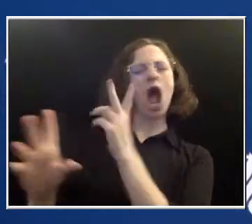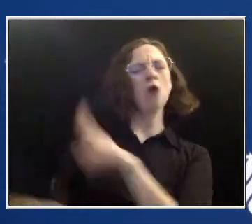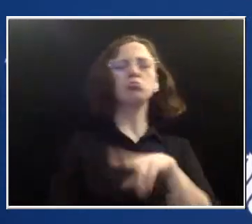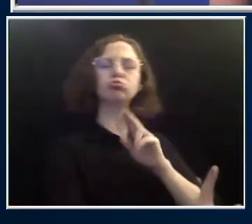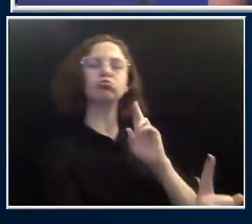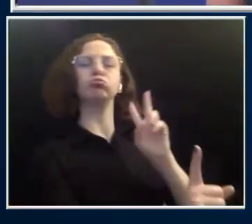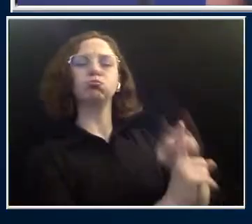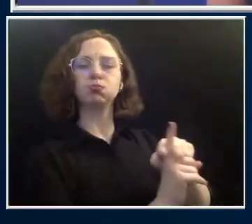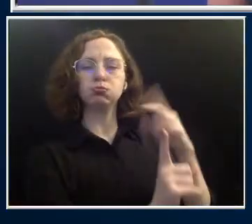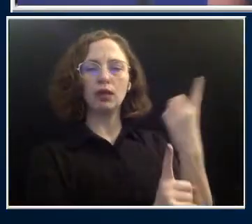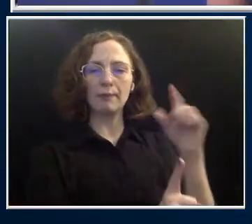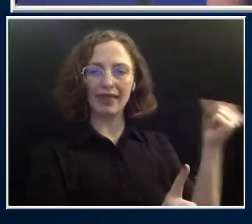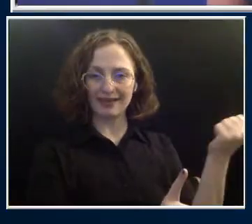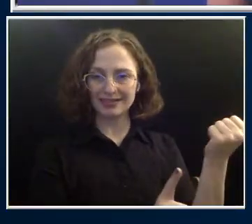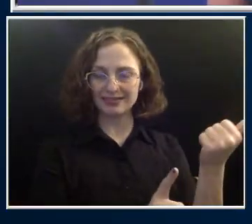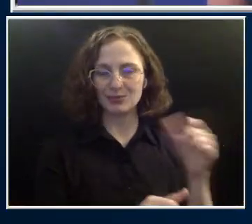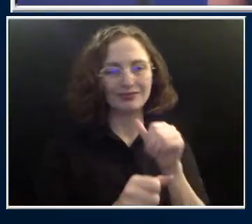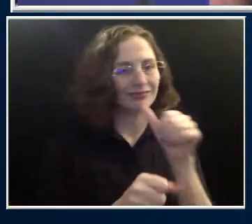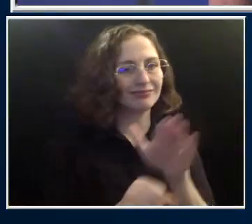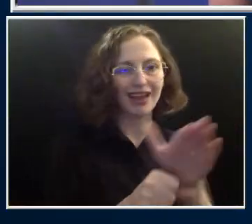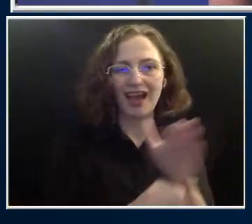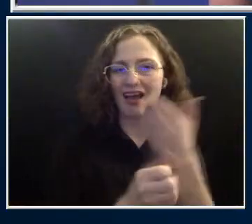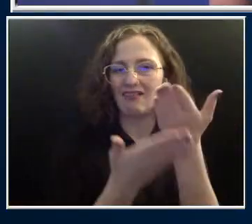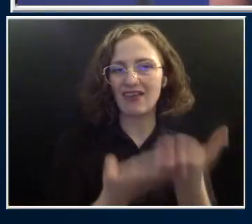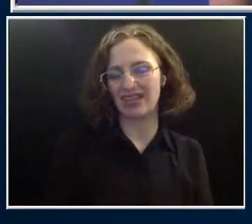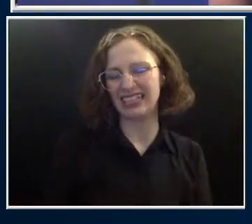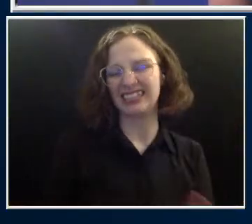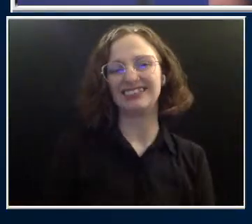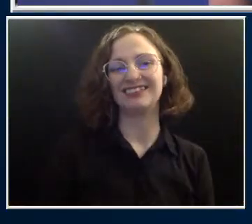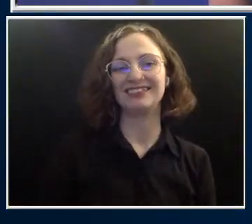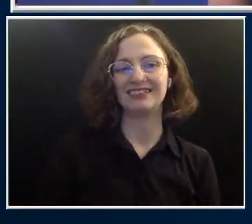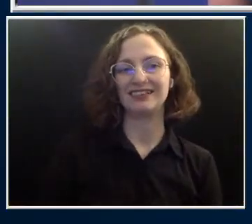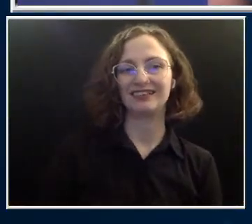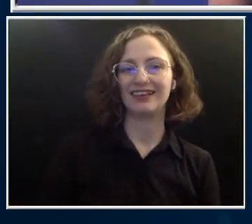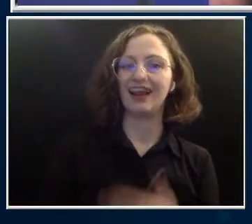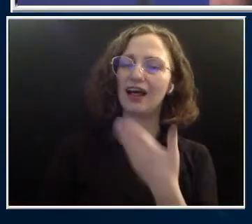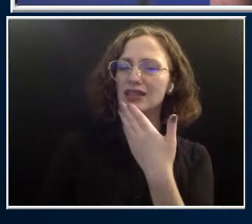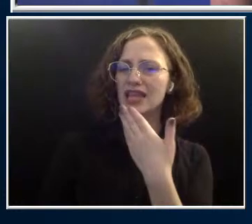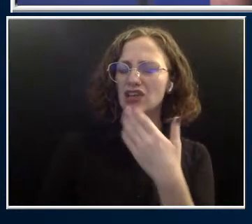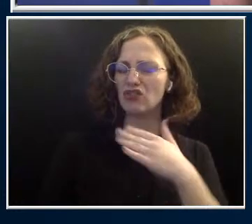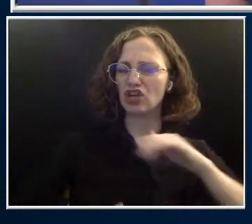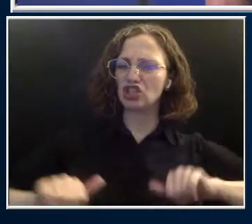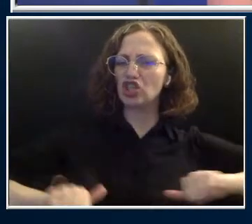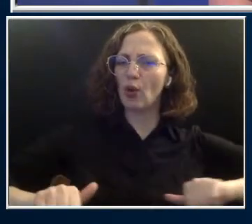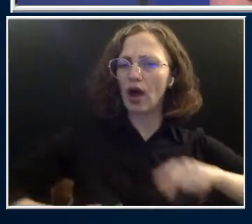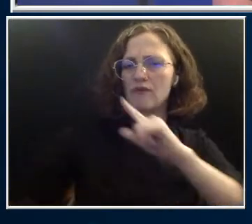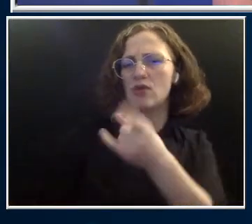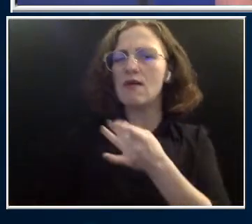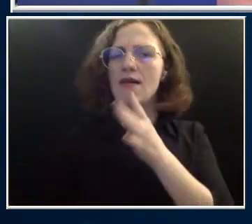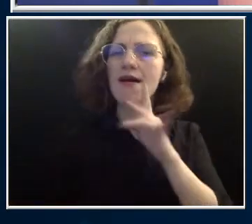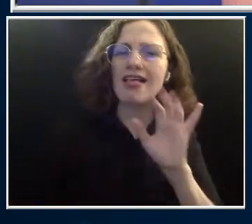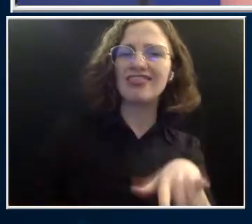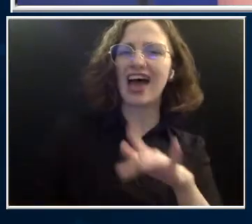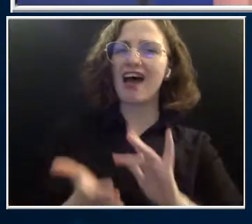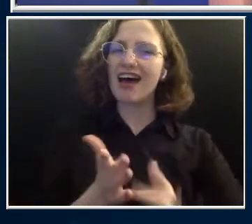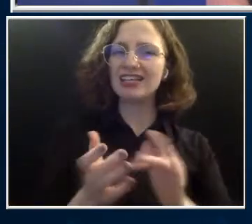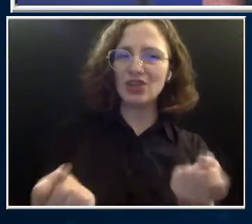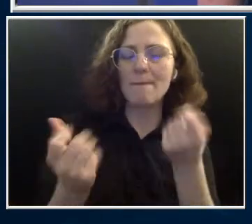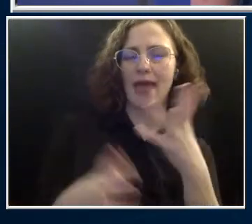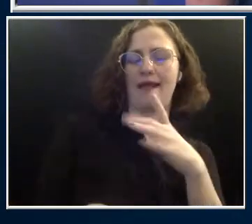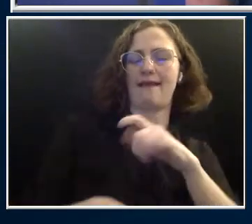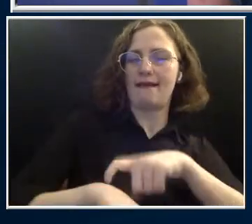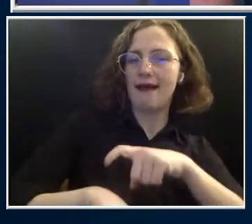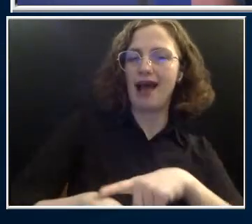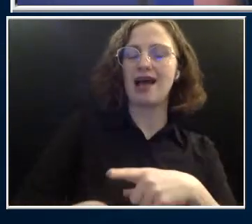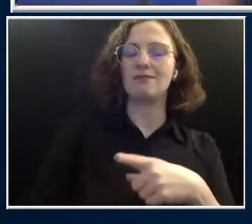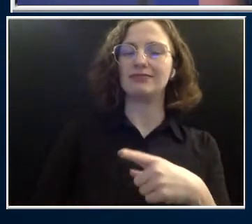benefits. All right. Yeah, that makes sense. And thanks for showing off what you said, like 5 or 6 times. Yeah. Hydroxychloroquine. Hydroxychloroquine. I had to get that out. There you go. You got it. You got that. You